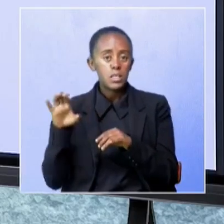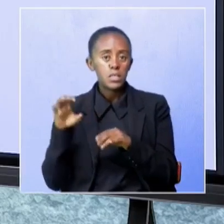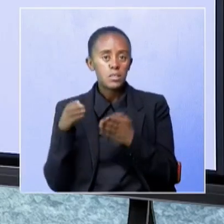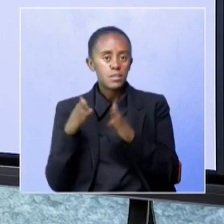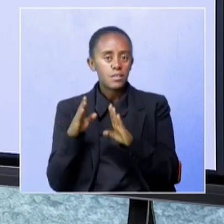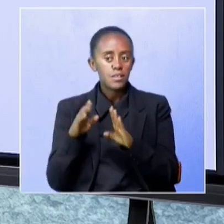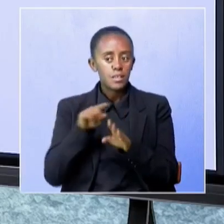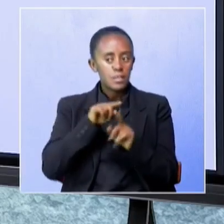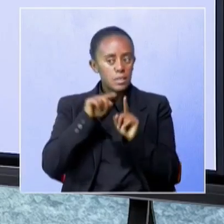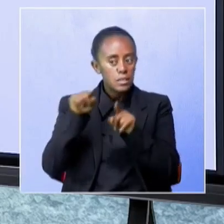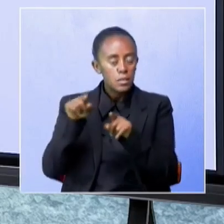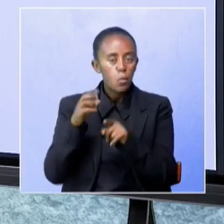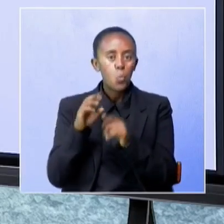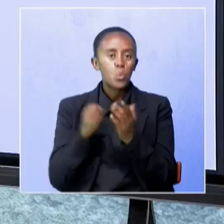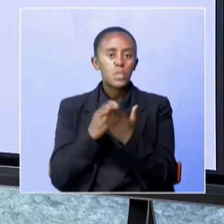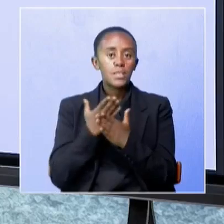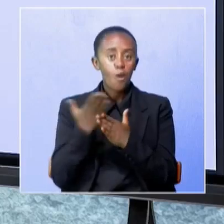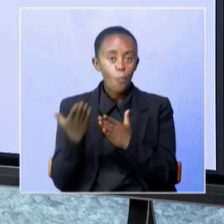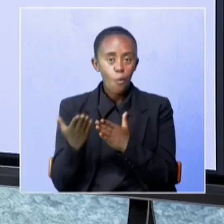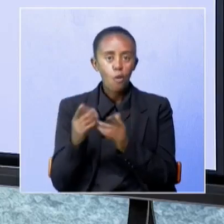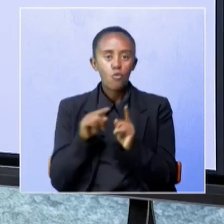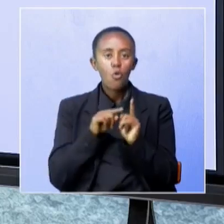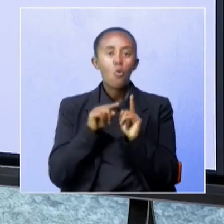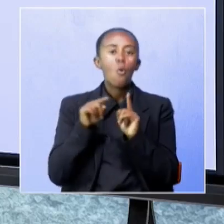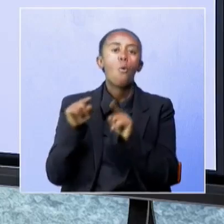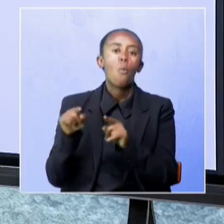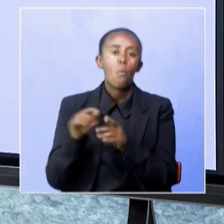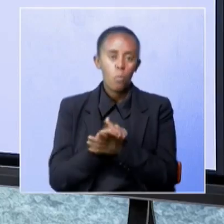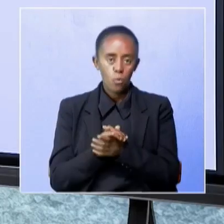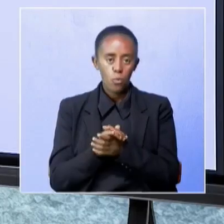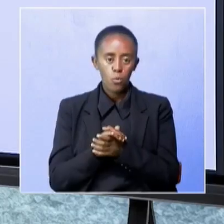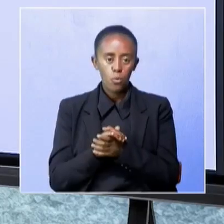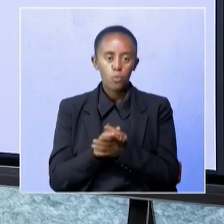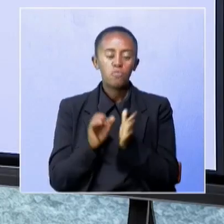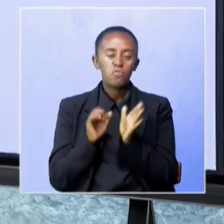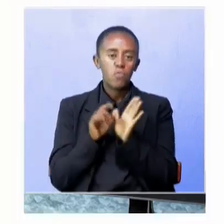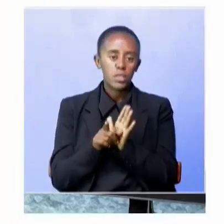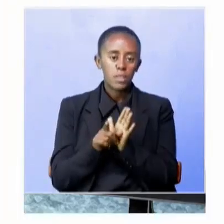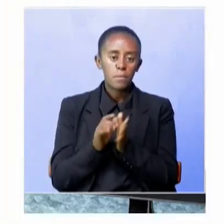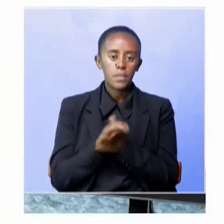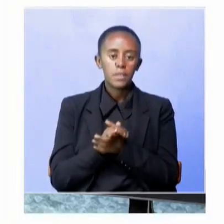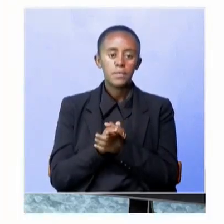that something or someone go, okay? For example,